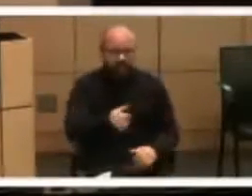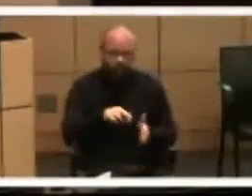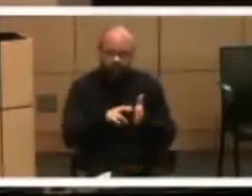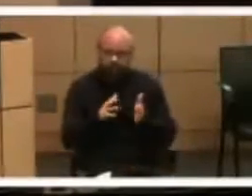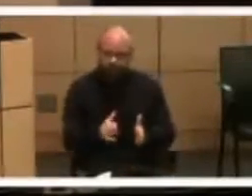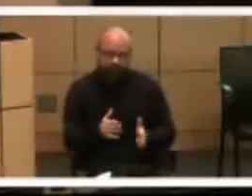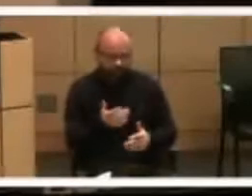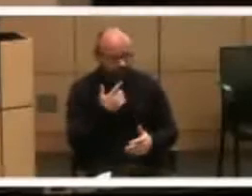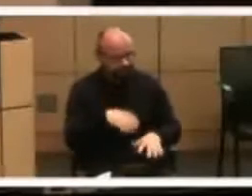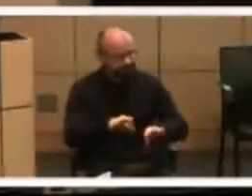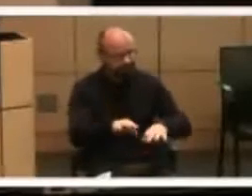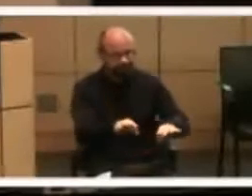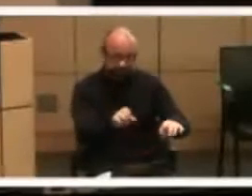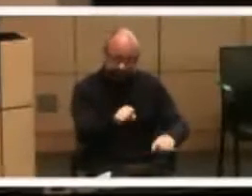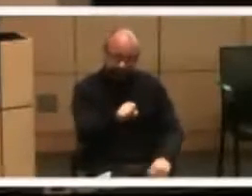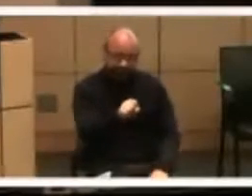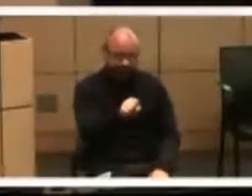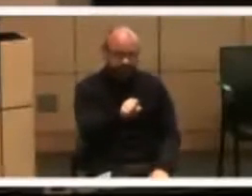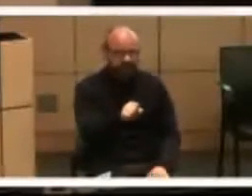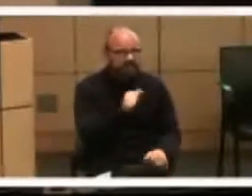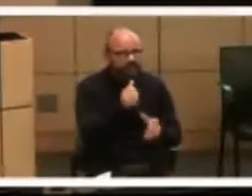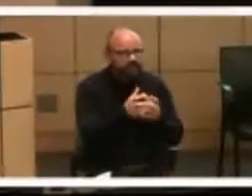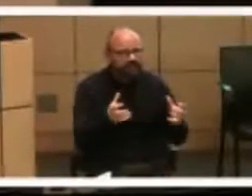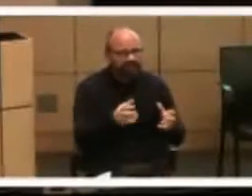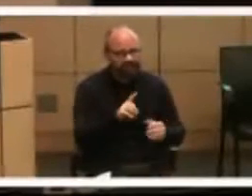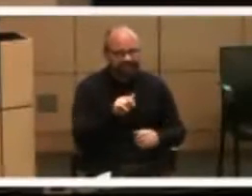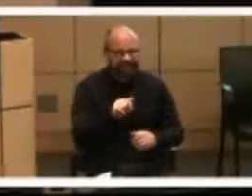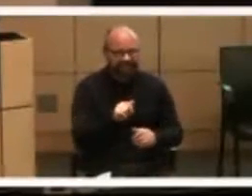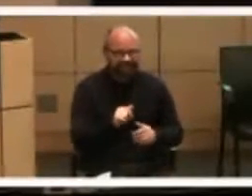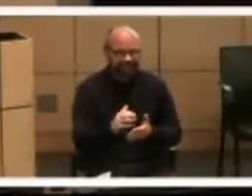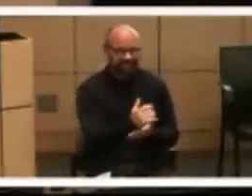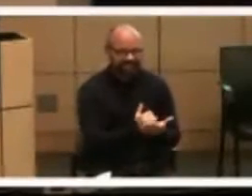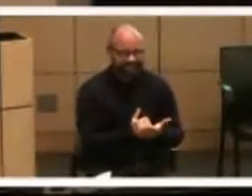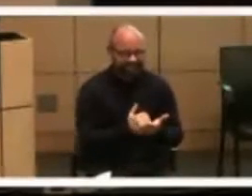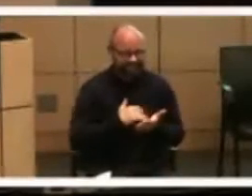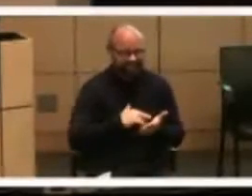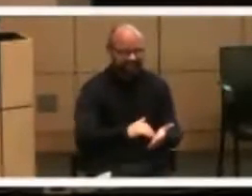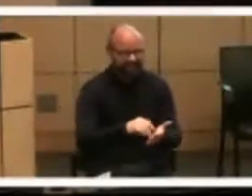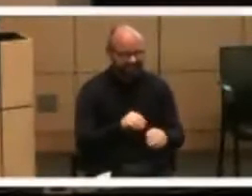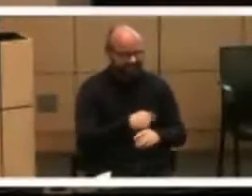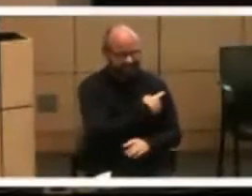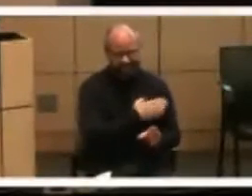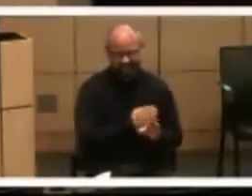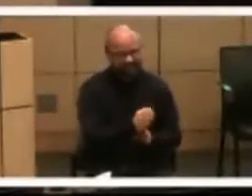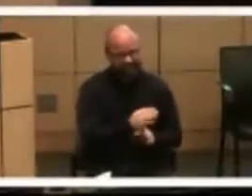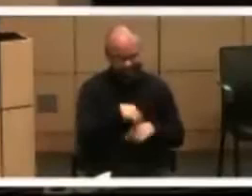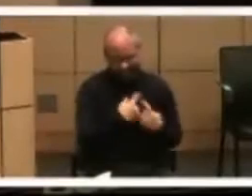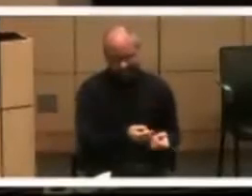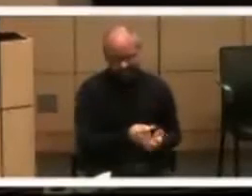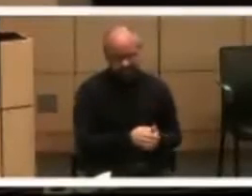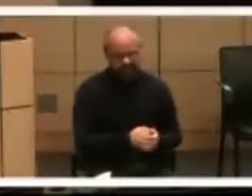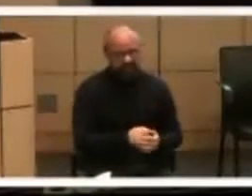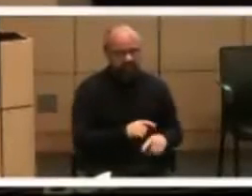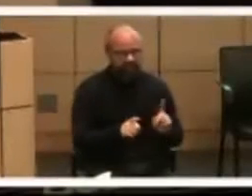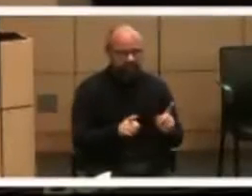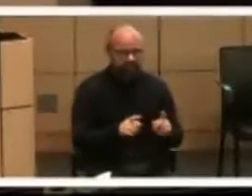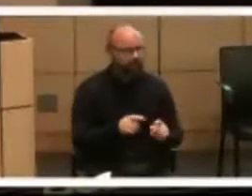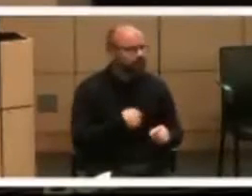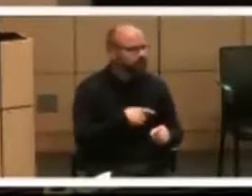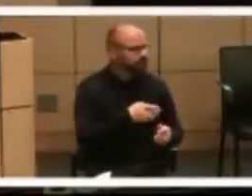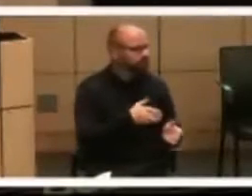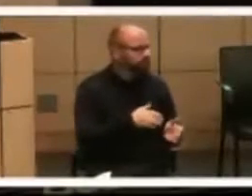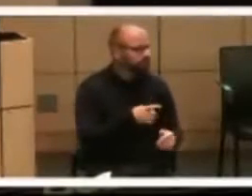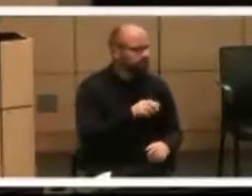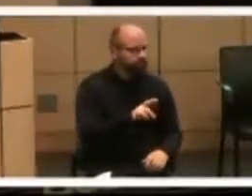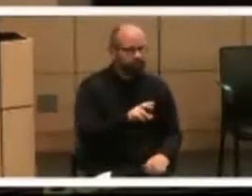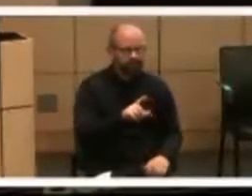hasn't been a lot of data collected in this area. There has been more, as Dr. Liu said, in the last 5 years, really. There